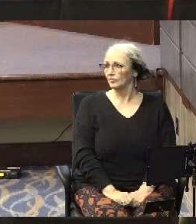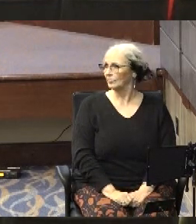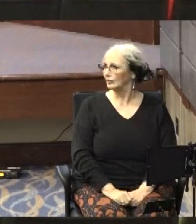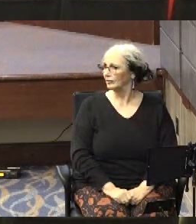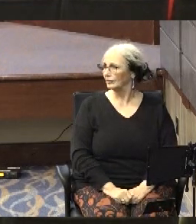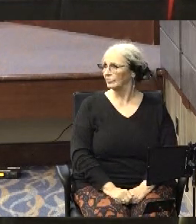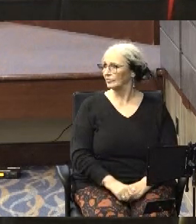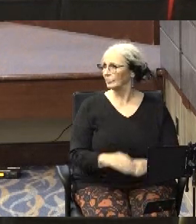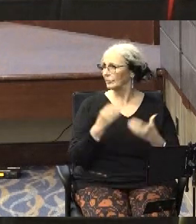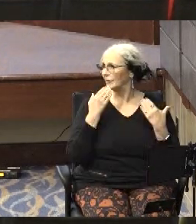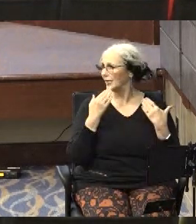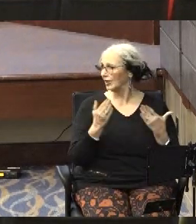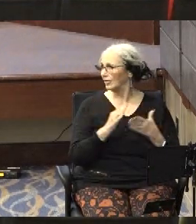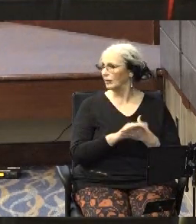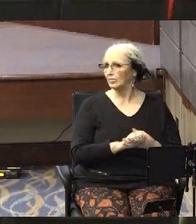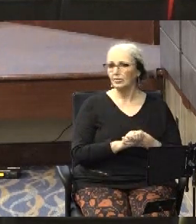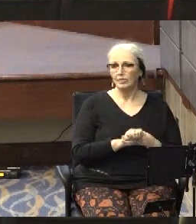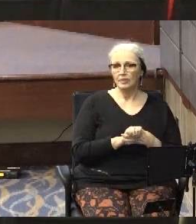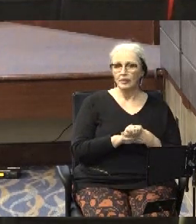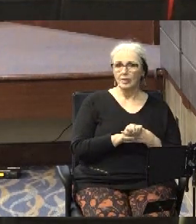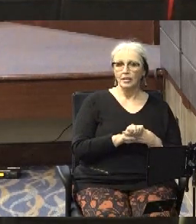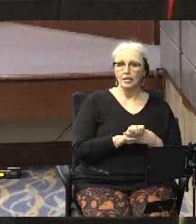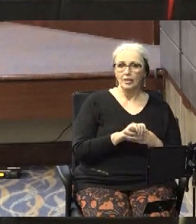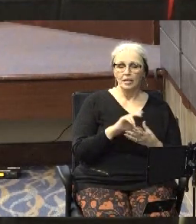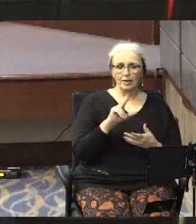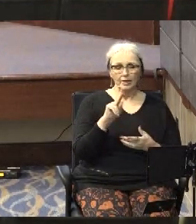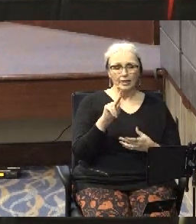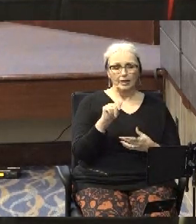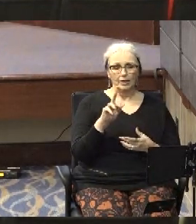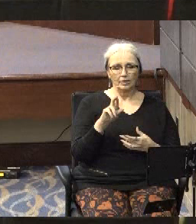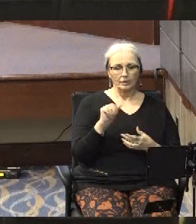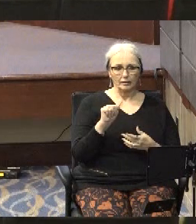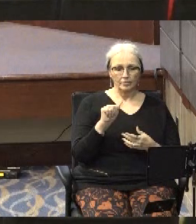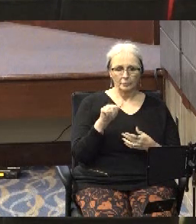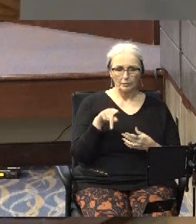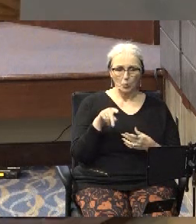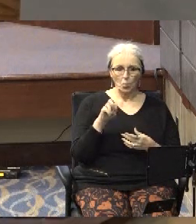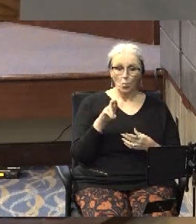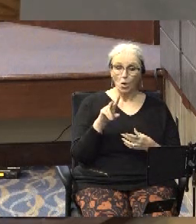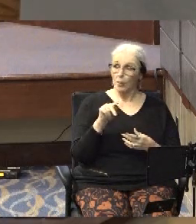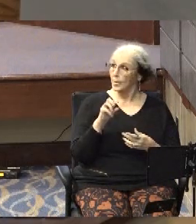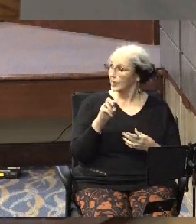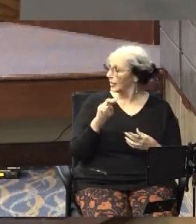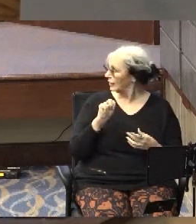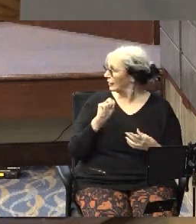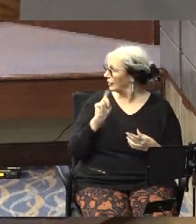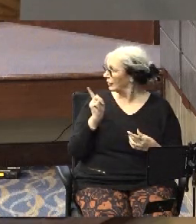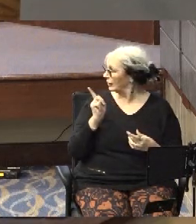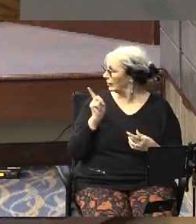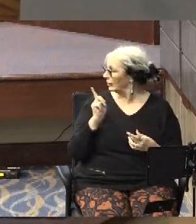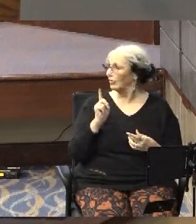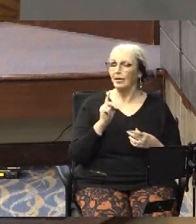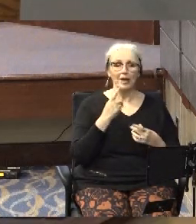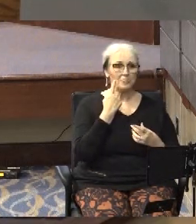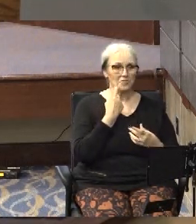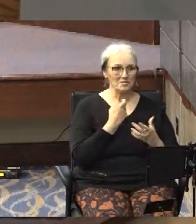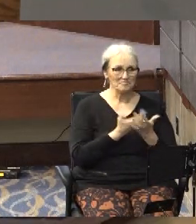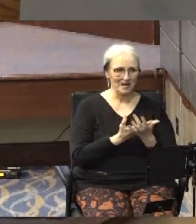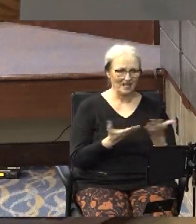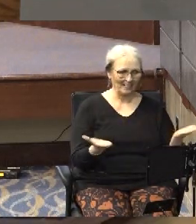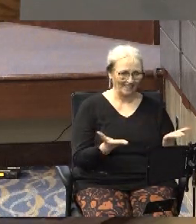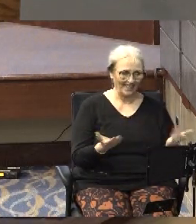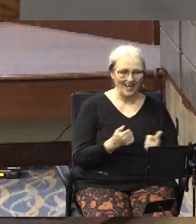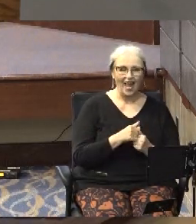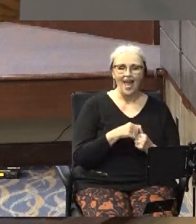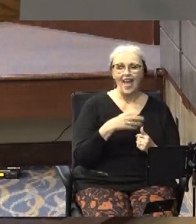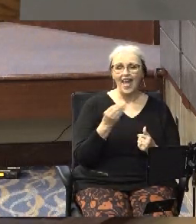Okay. Thank you. And is Kara Portman here to speak? You are Kara Portman. I'm sorry, just got here. And